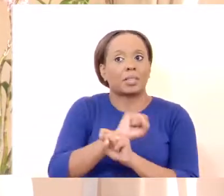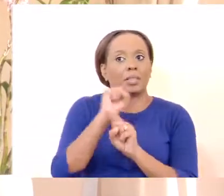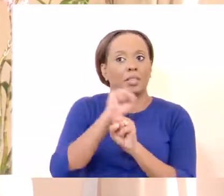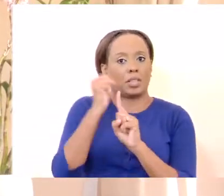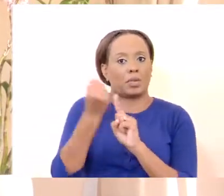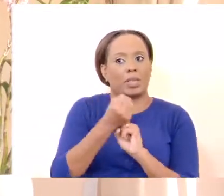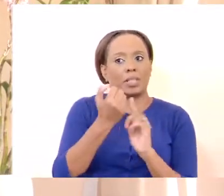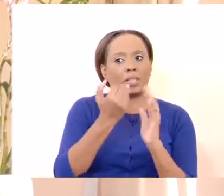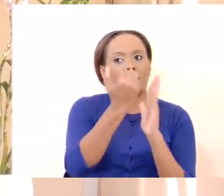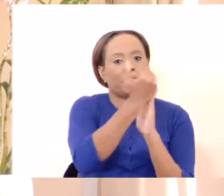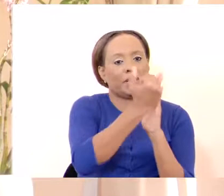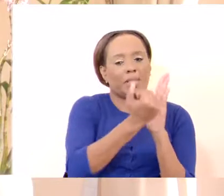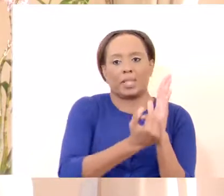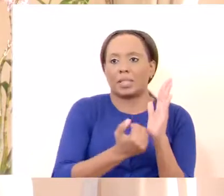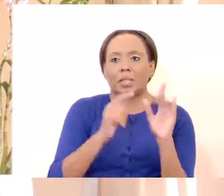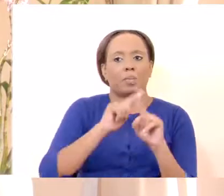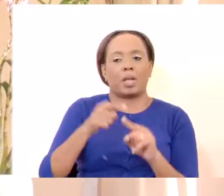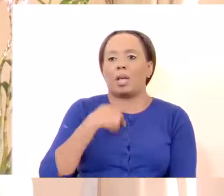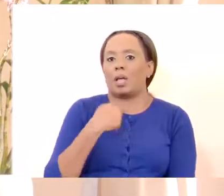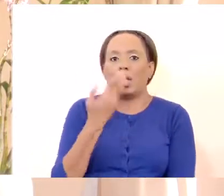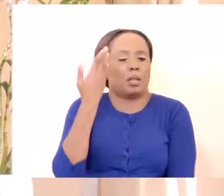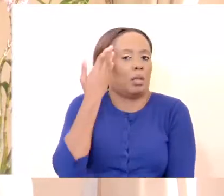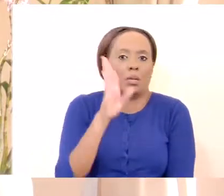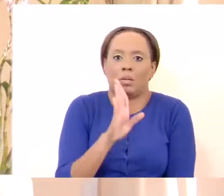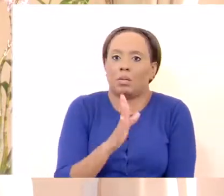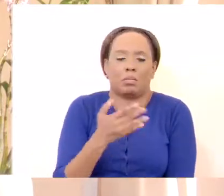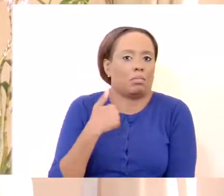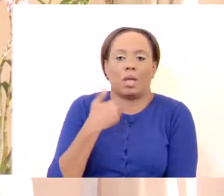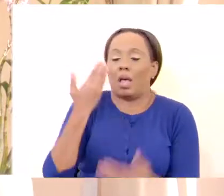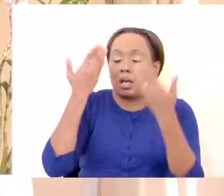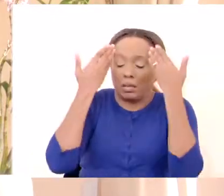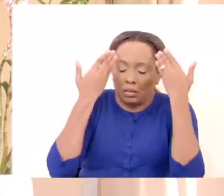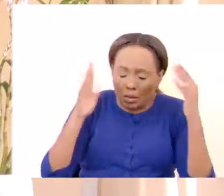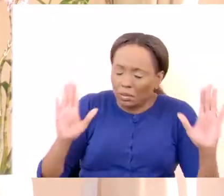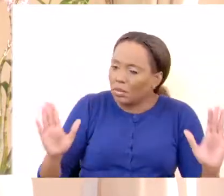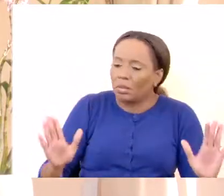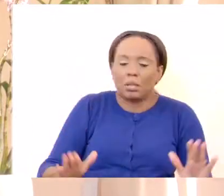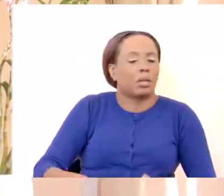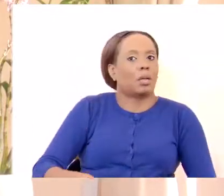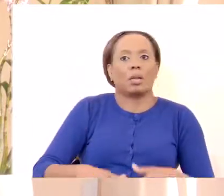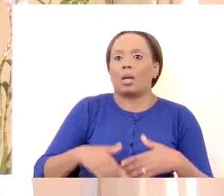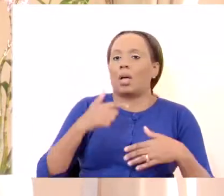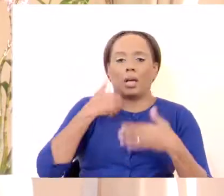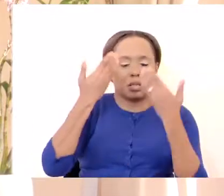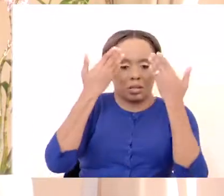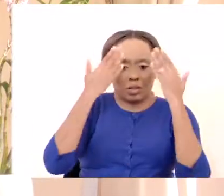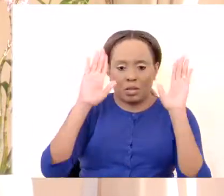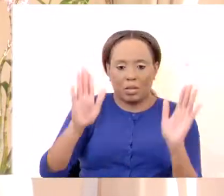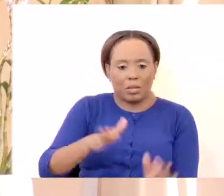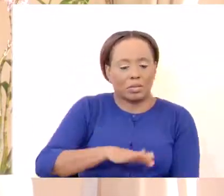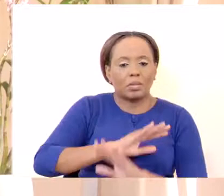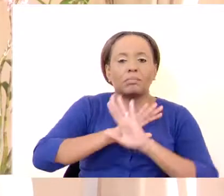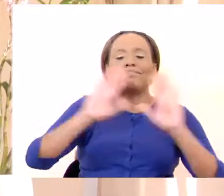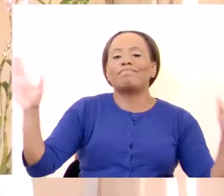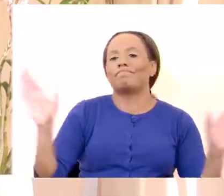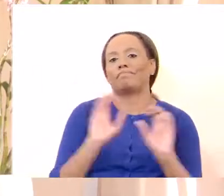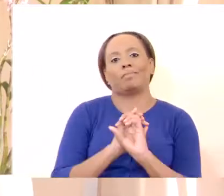cannot say anything because I do not know. I cannot confirm something that I do not know at this point in